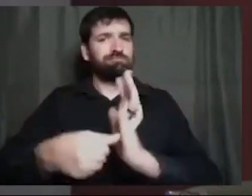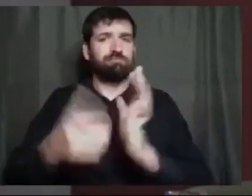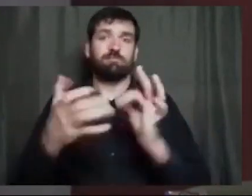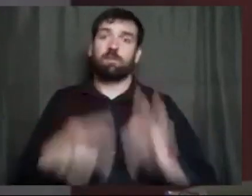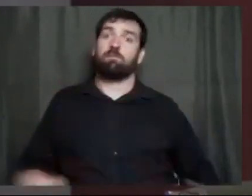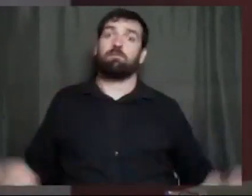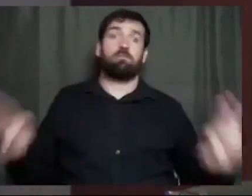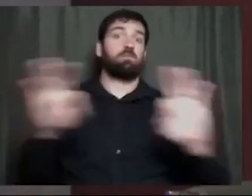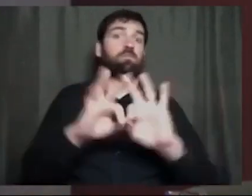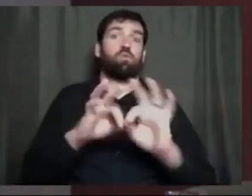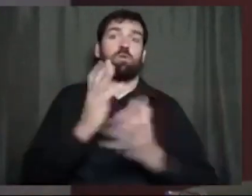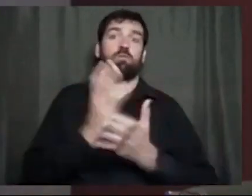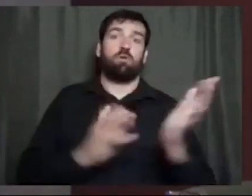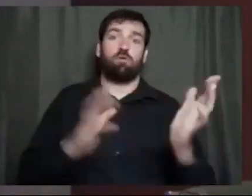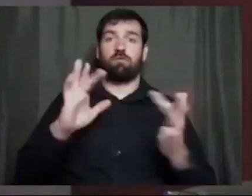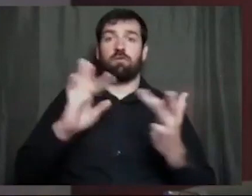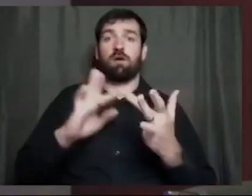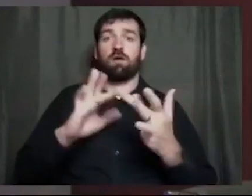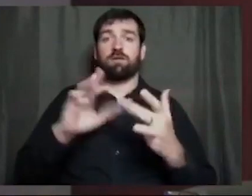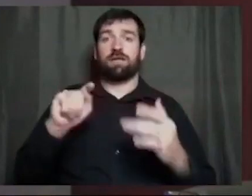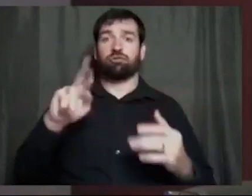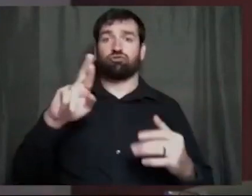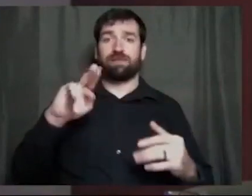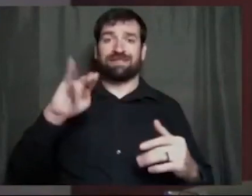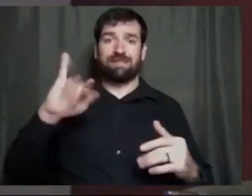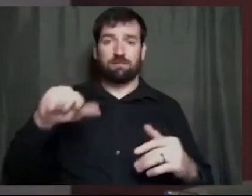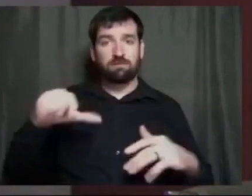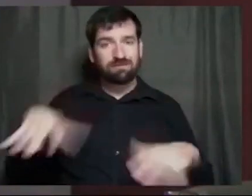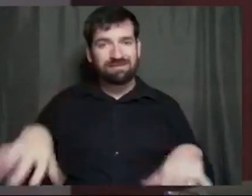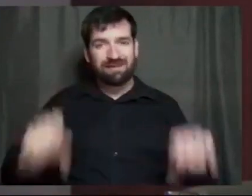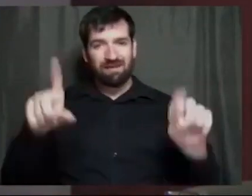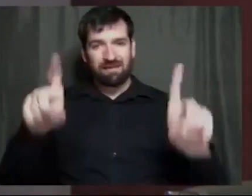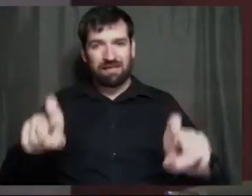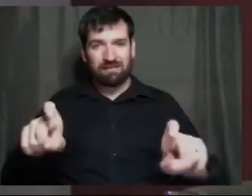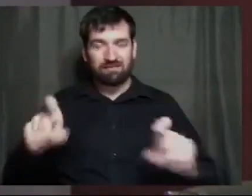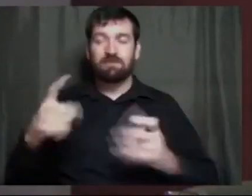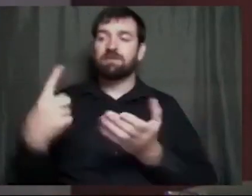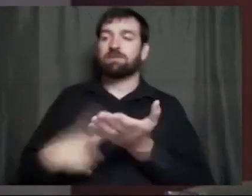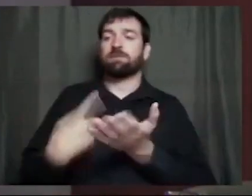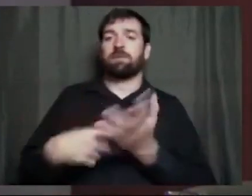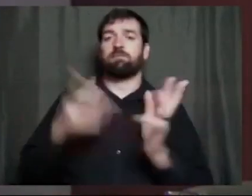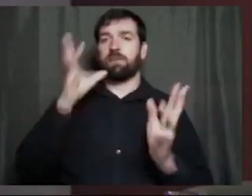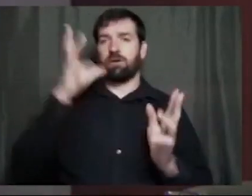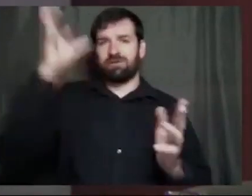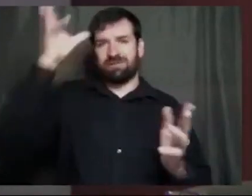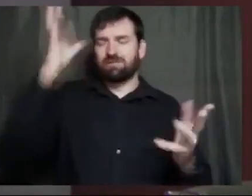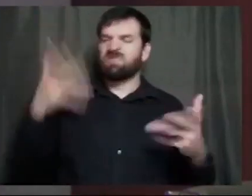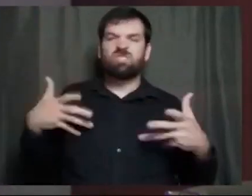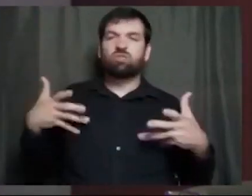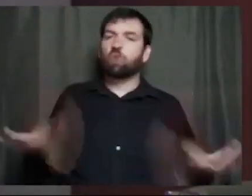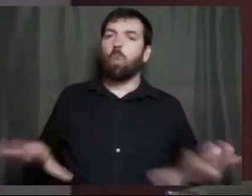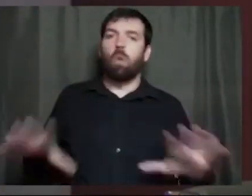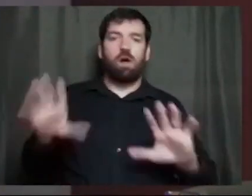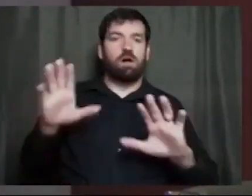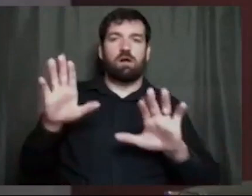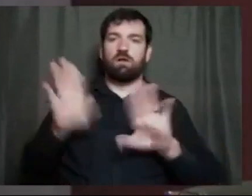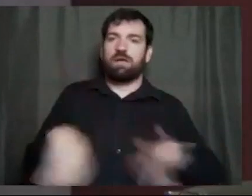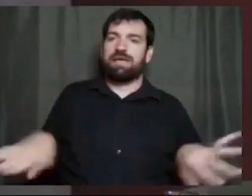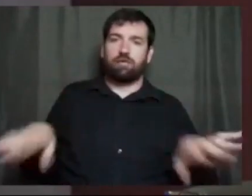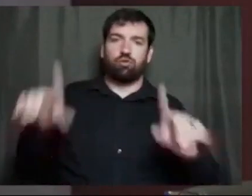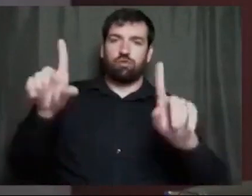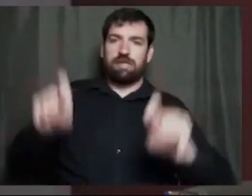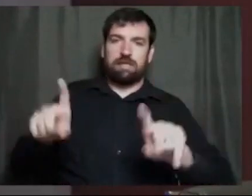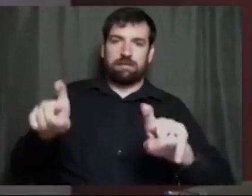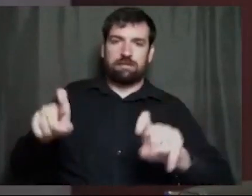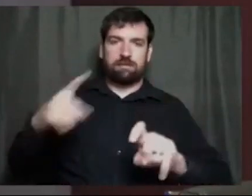tracing, is actually getting tested. So I've heard that sometimes parents are not wanting to get their kids tested when they've got mild symptoms,